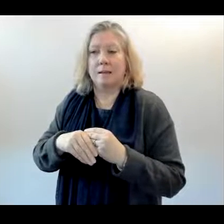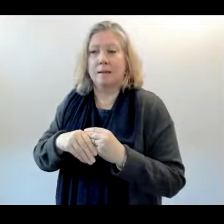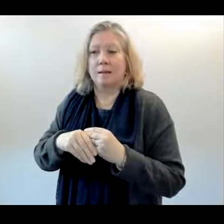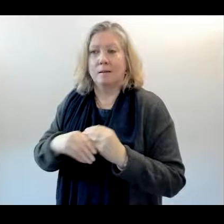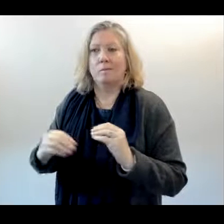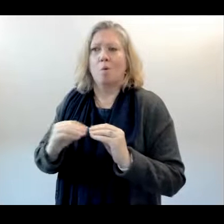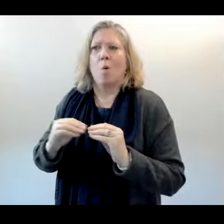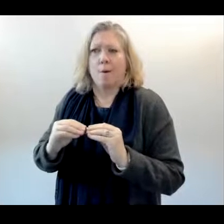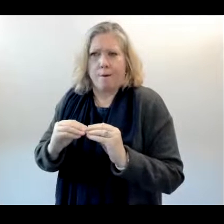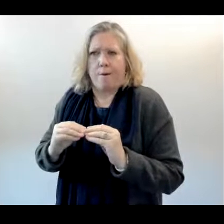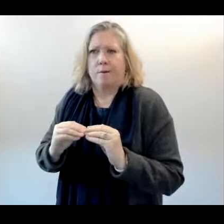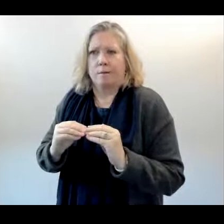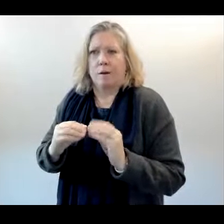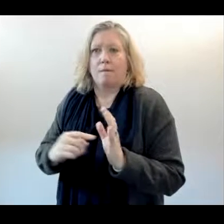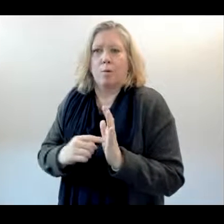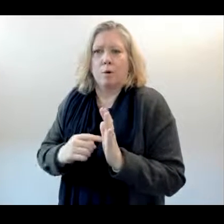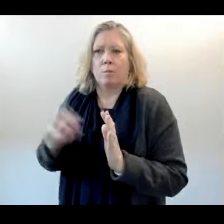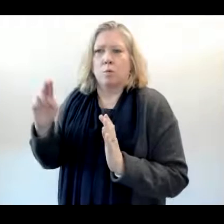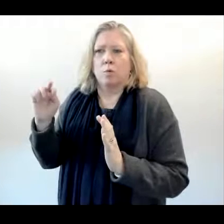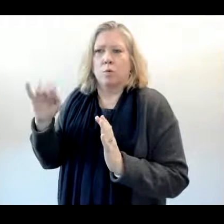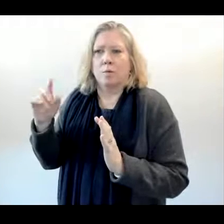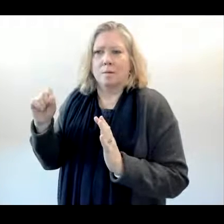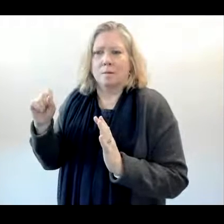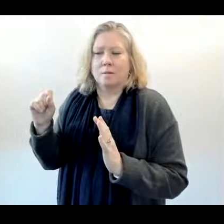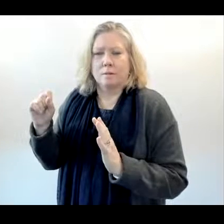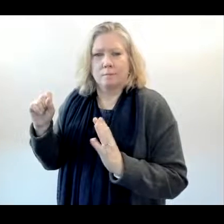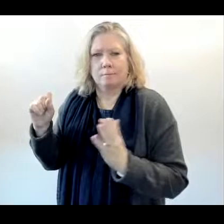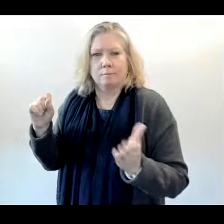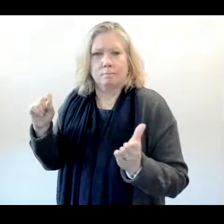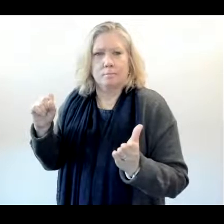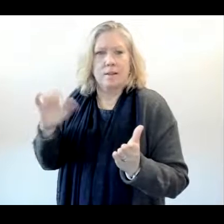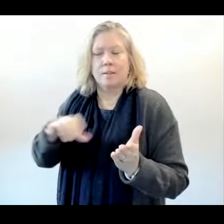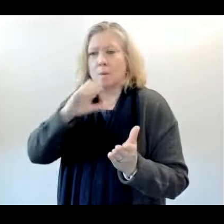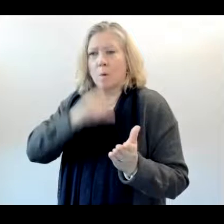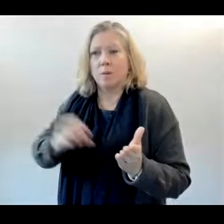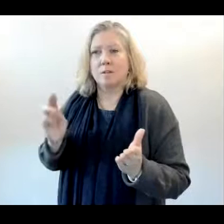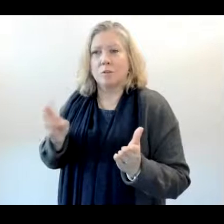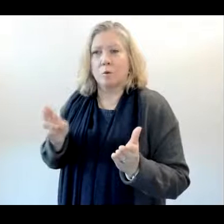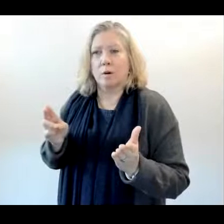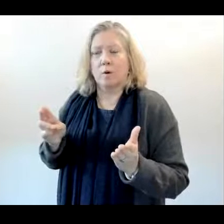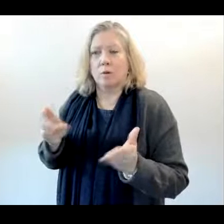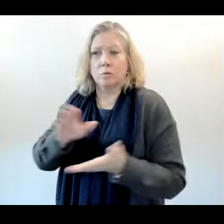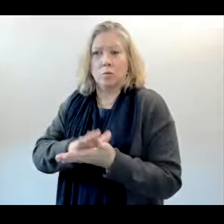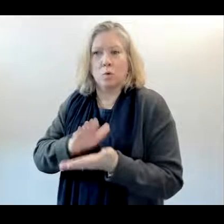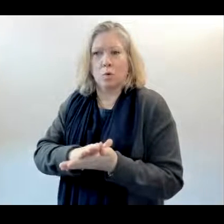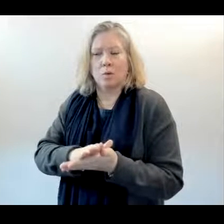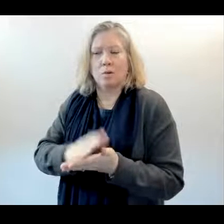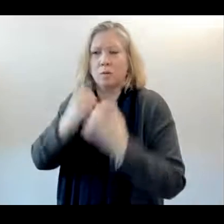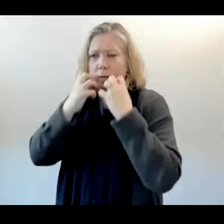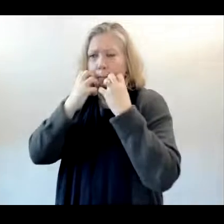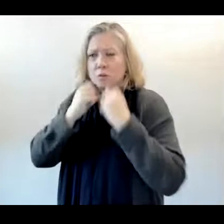and rehabbing a, historic school and community asset. So preserving that neighborhood fabric,